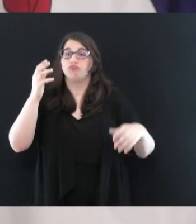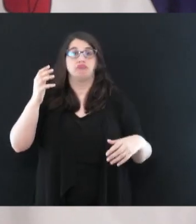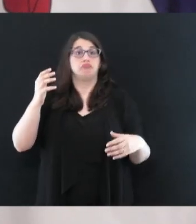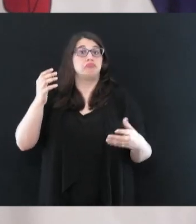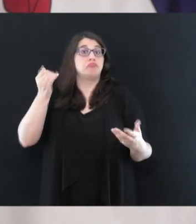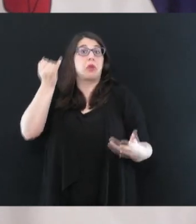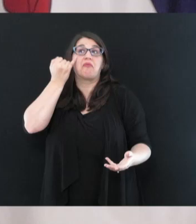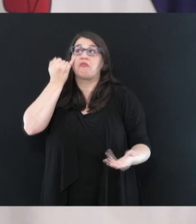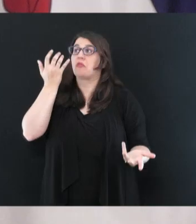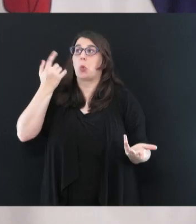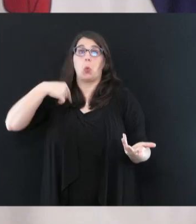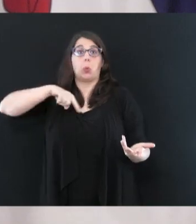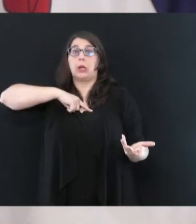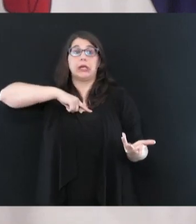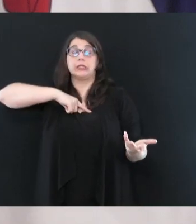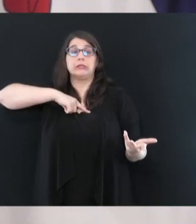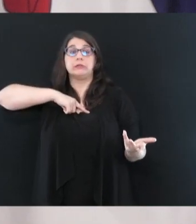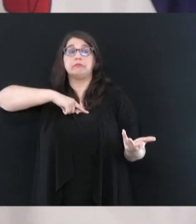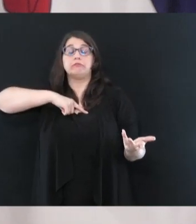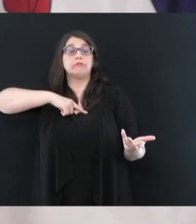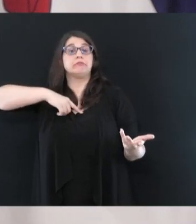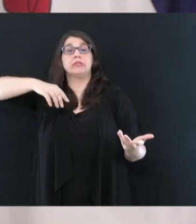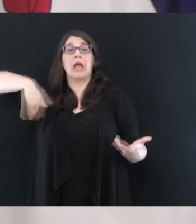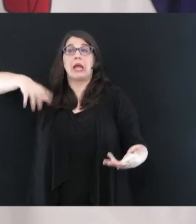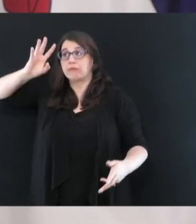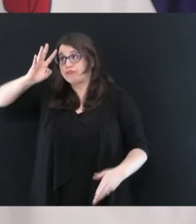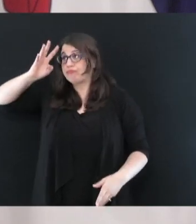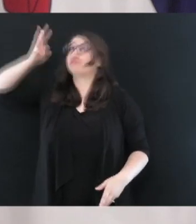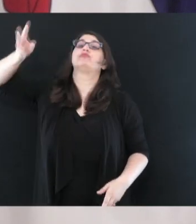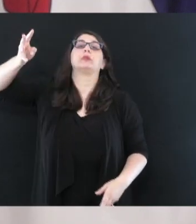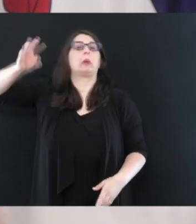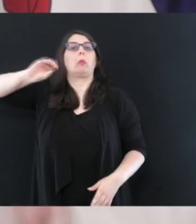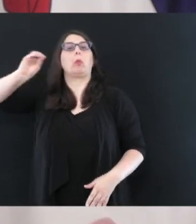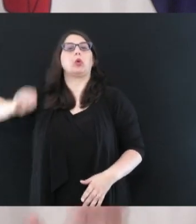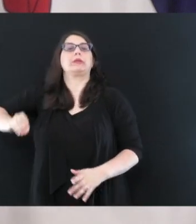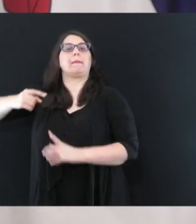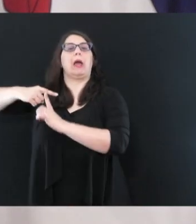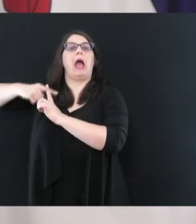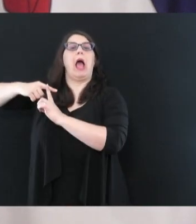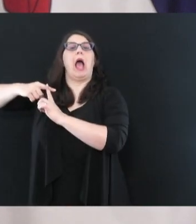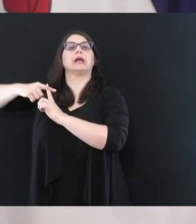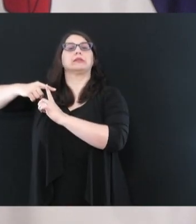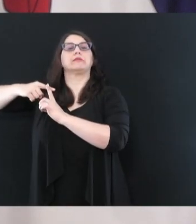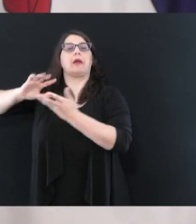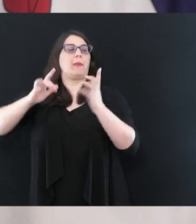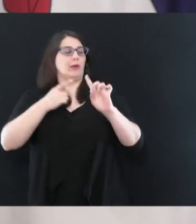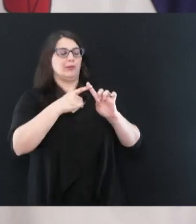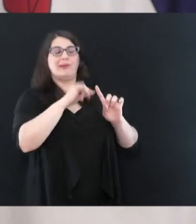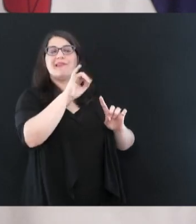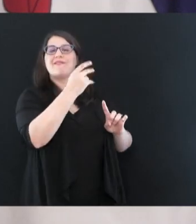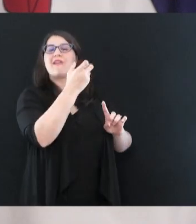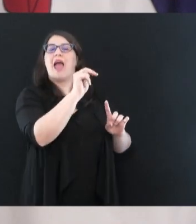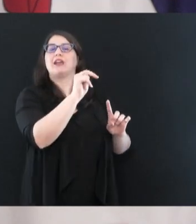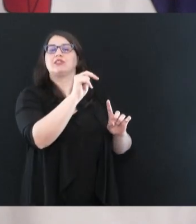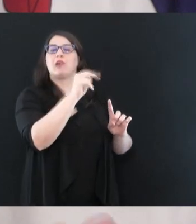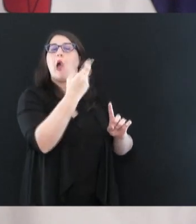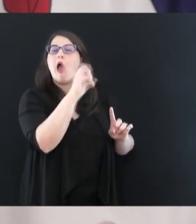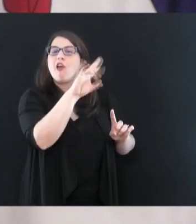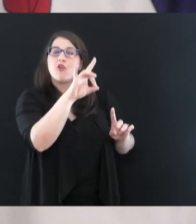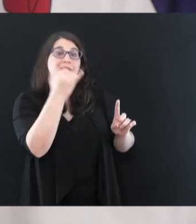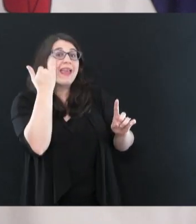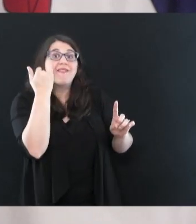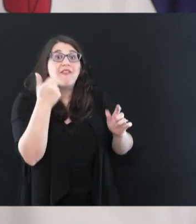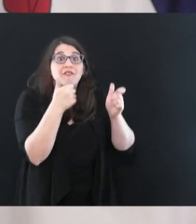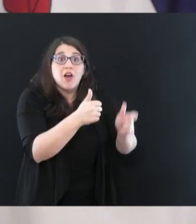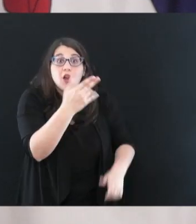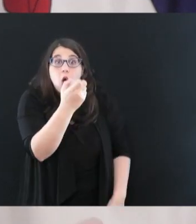the percent positivity compared to just infection, just the Harvard map, just think about